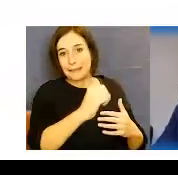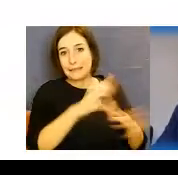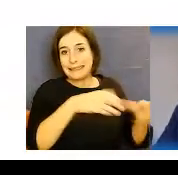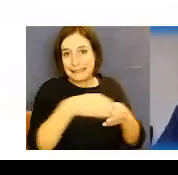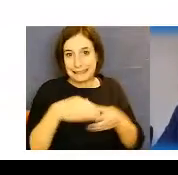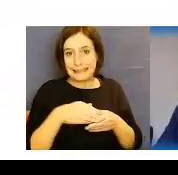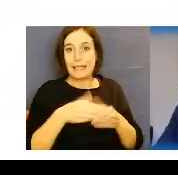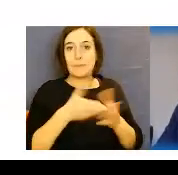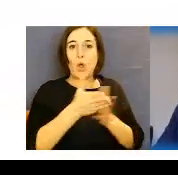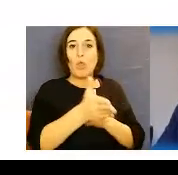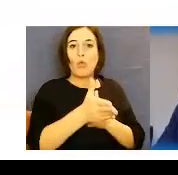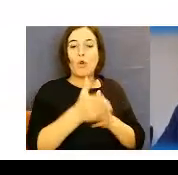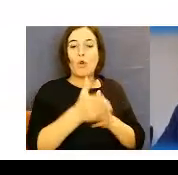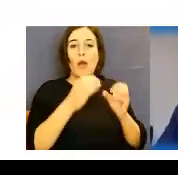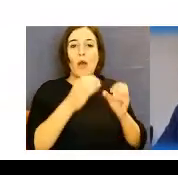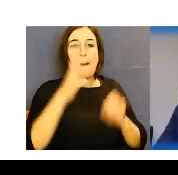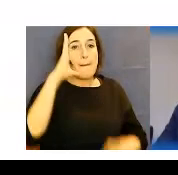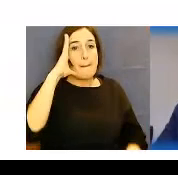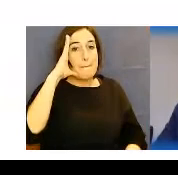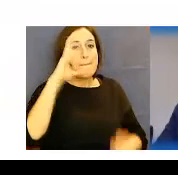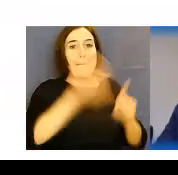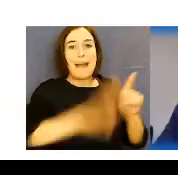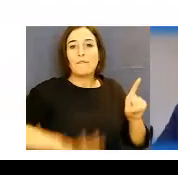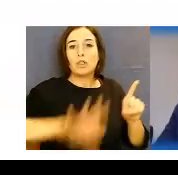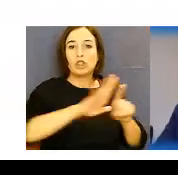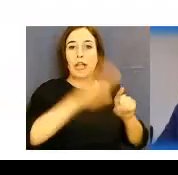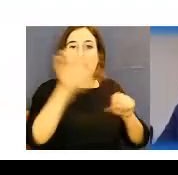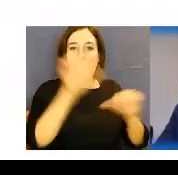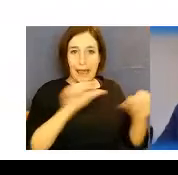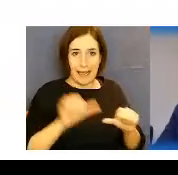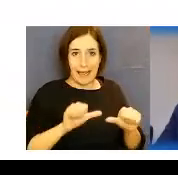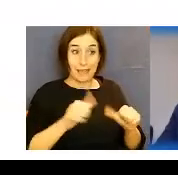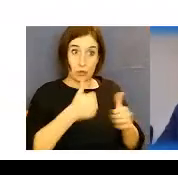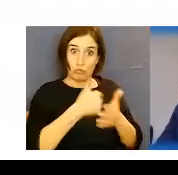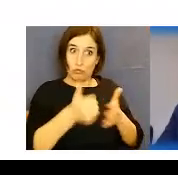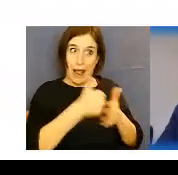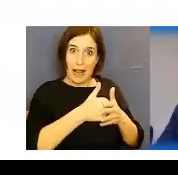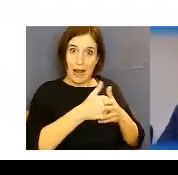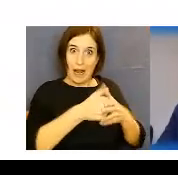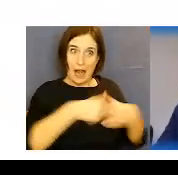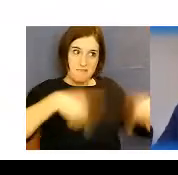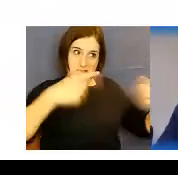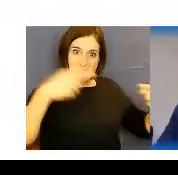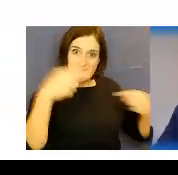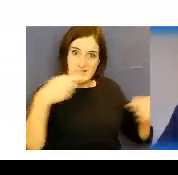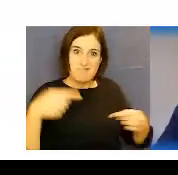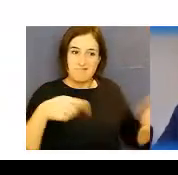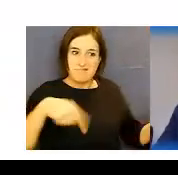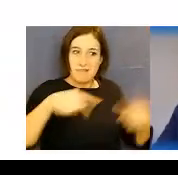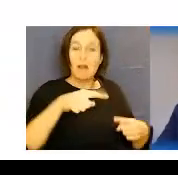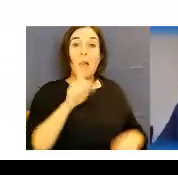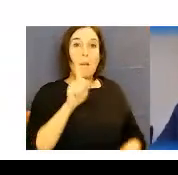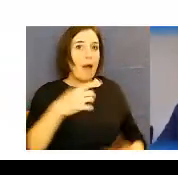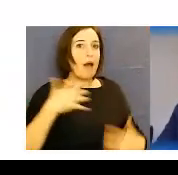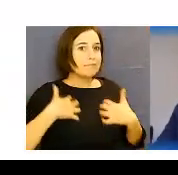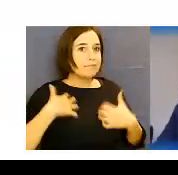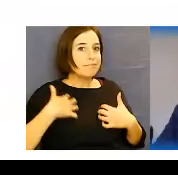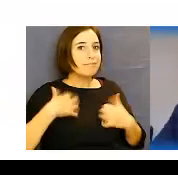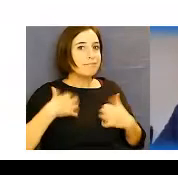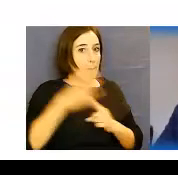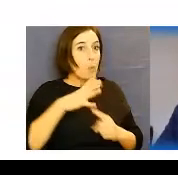playing football on a regular basis. We needed qualified coaches from, you know, BAME backgrounds. And so